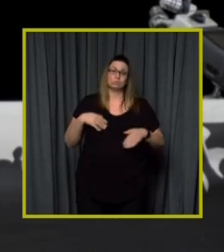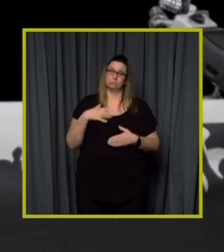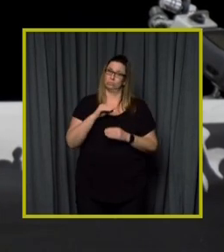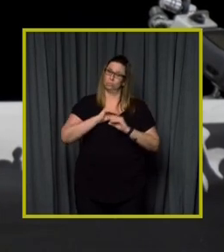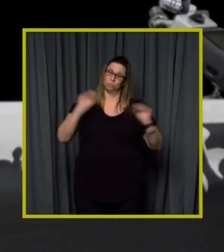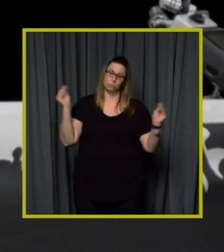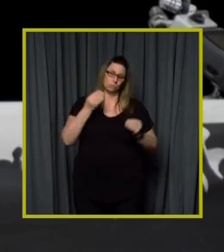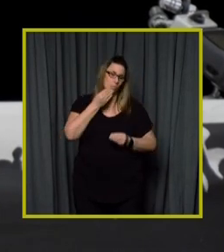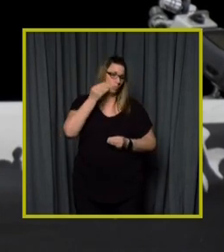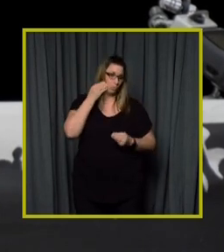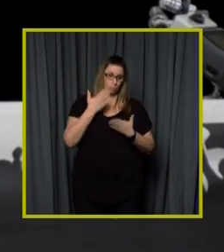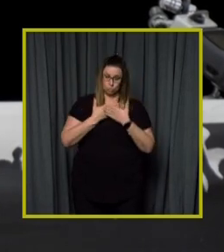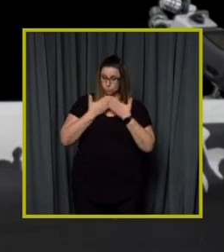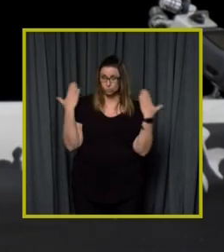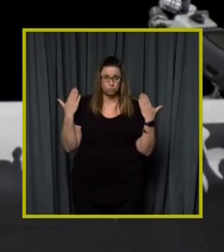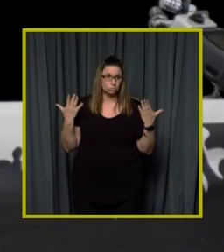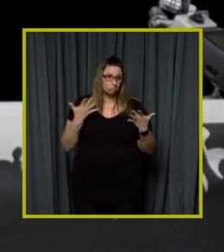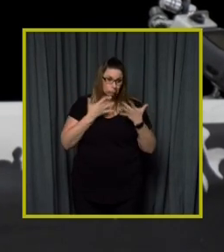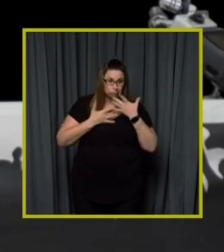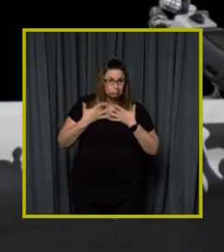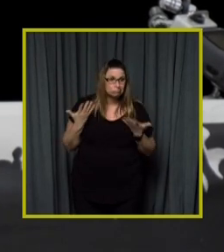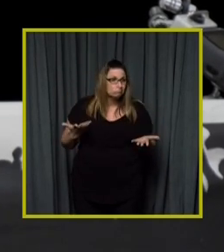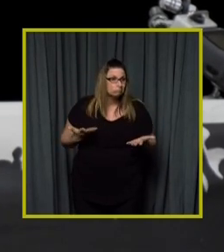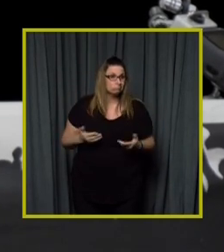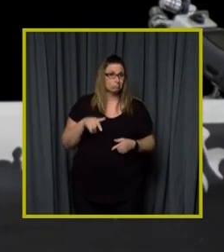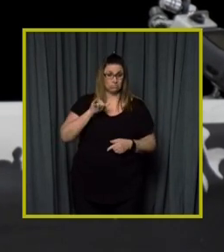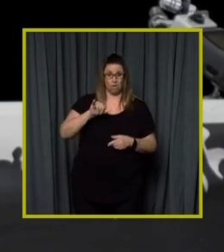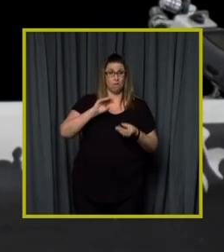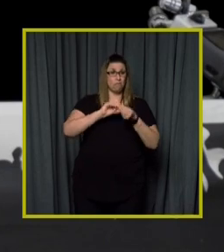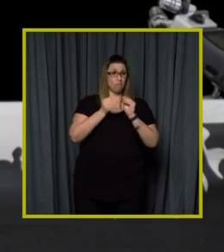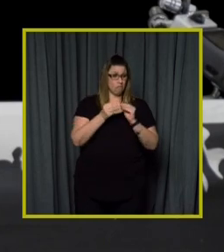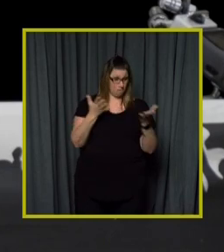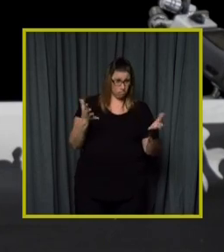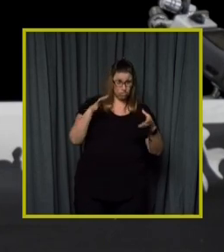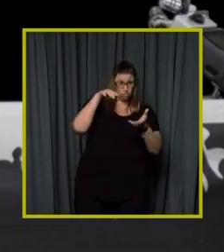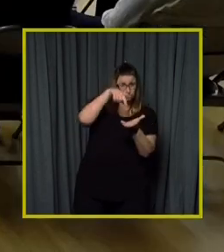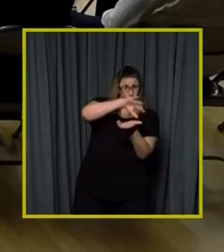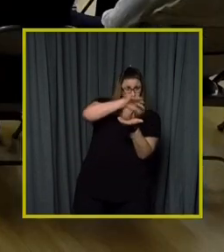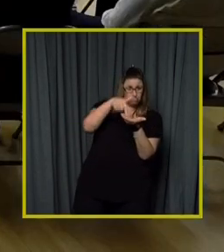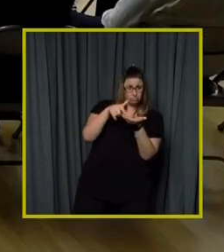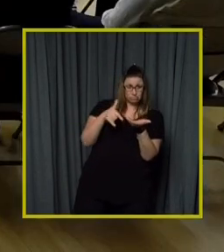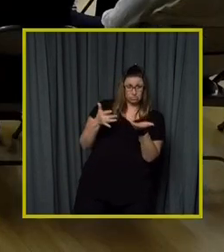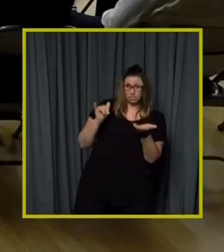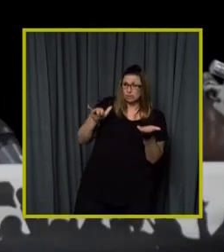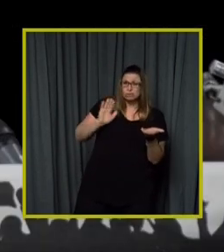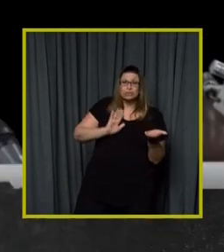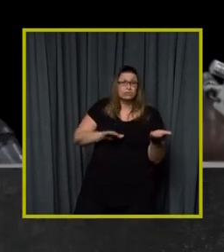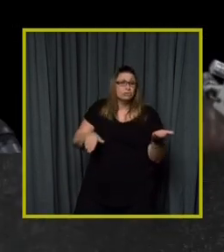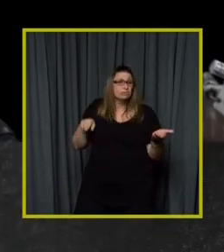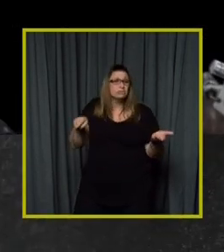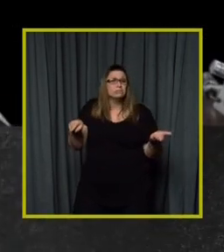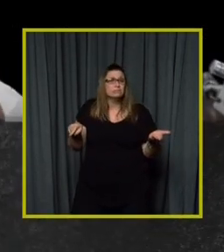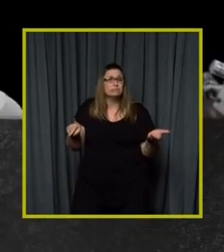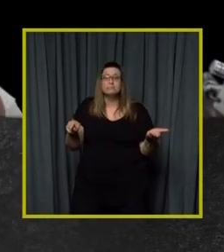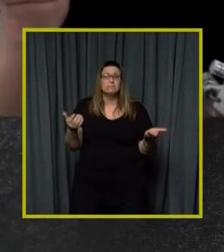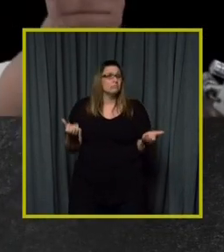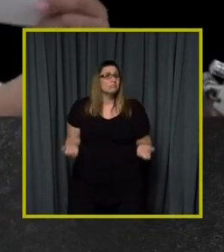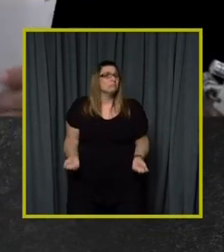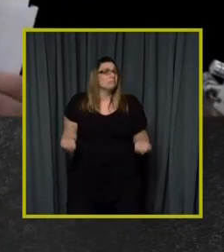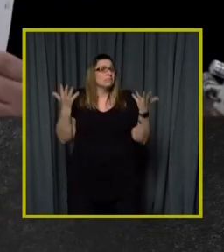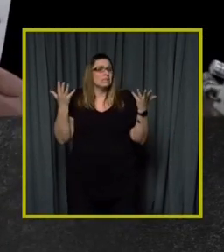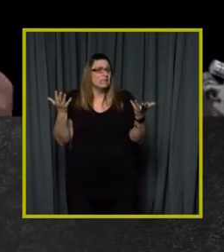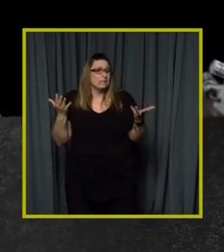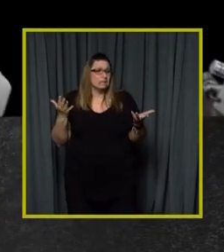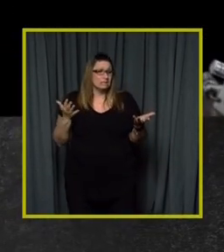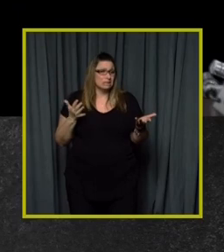number. That means that there's children and families who are going without, and that's not right. The homelessness that you're seeing in the streets of